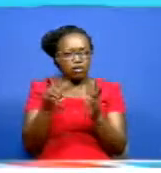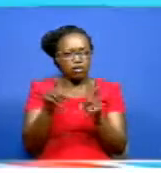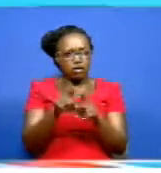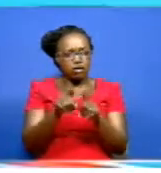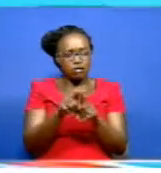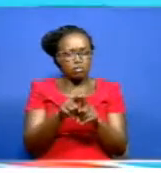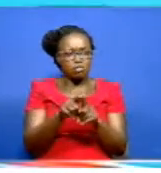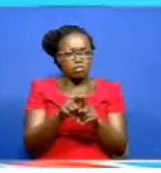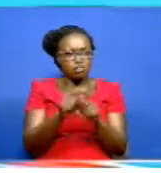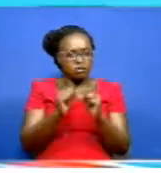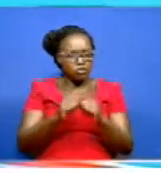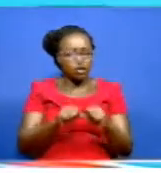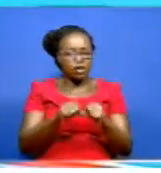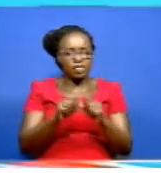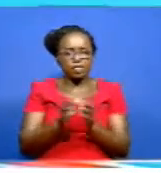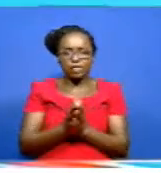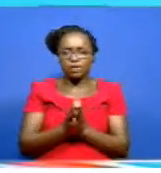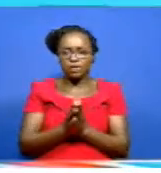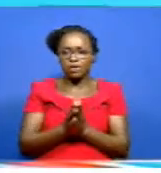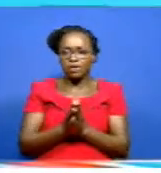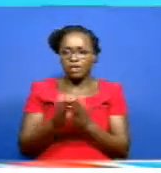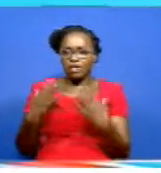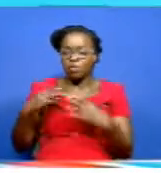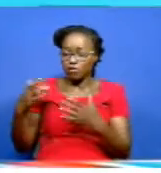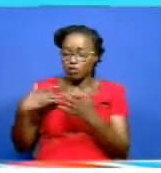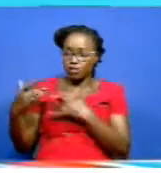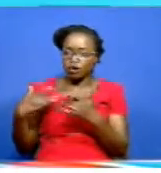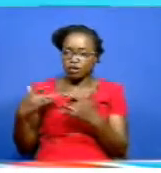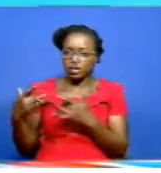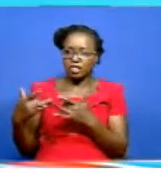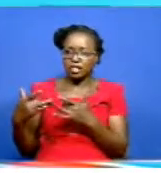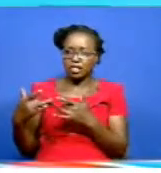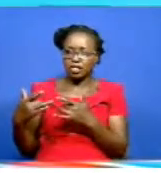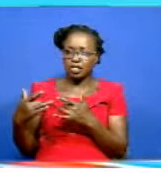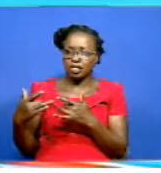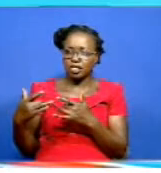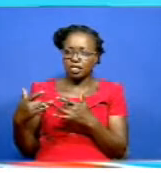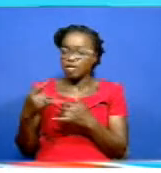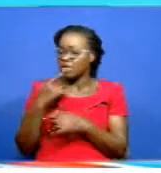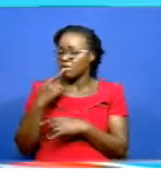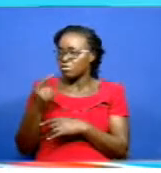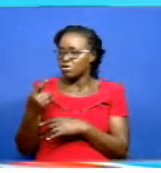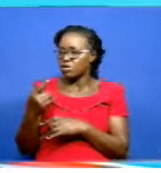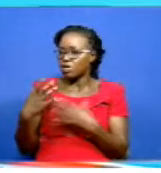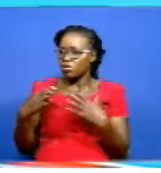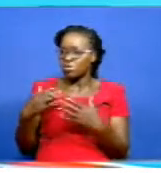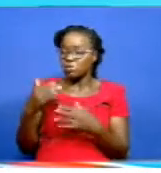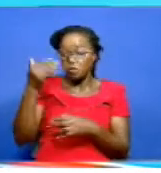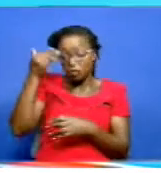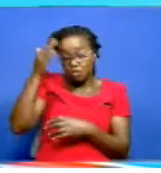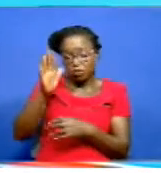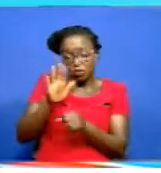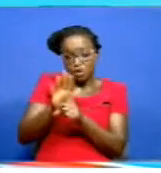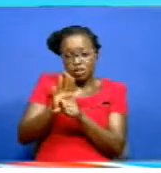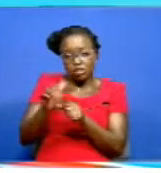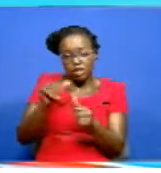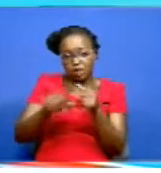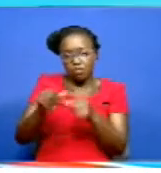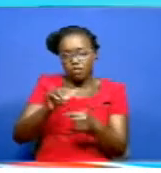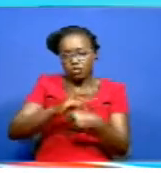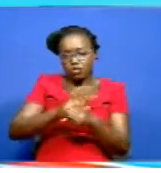And talking of people raising concerns, of course, I'm quite sure some people don't know a lot about the